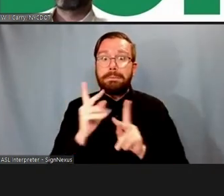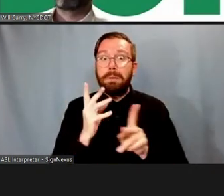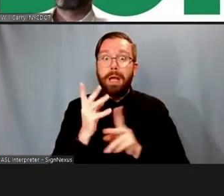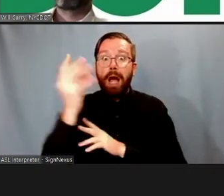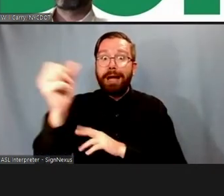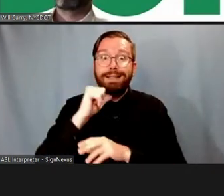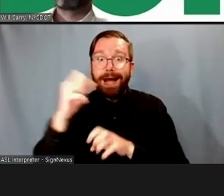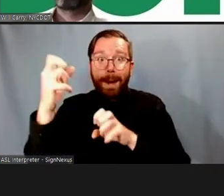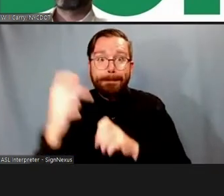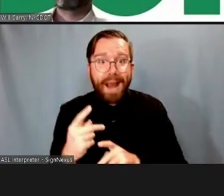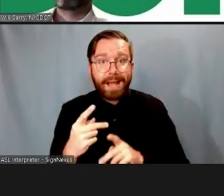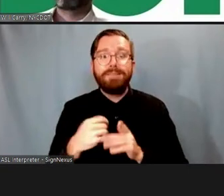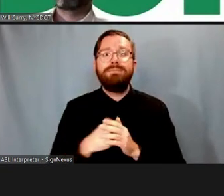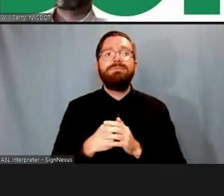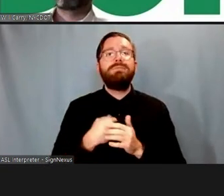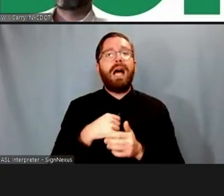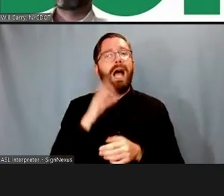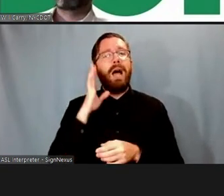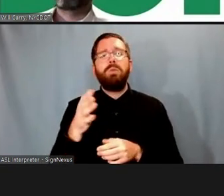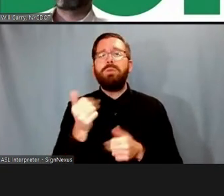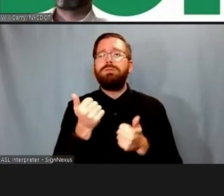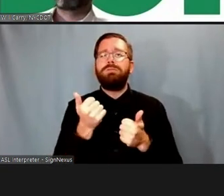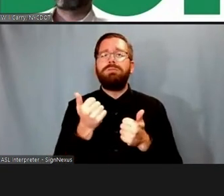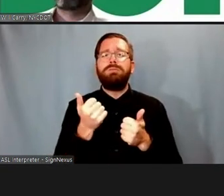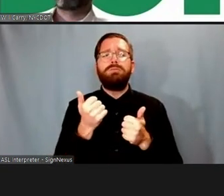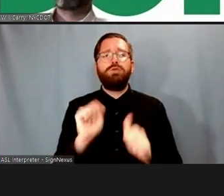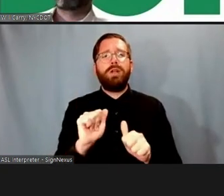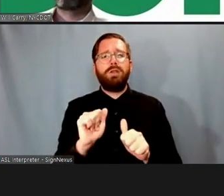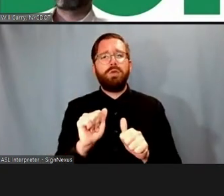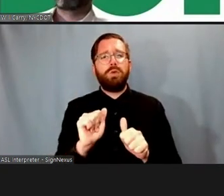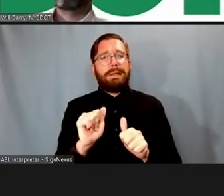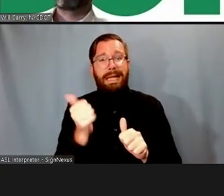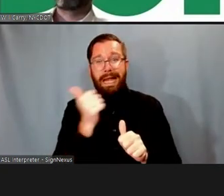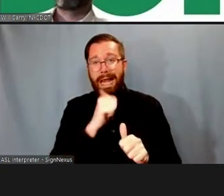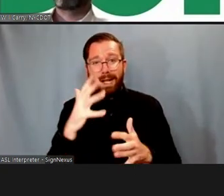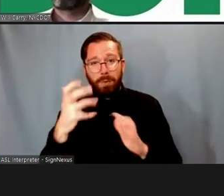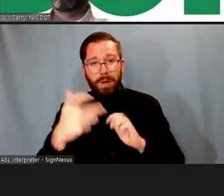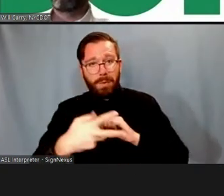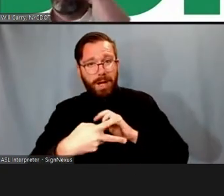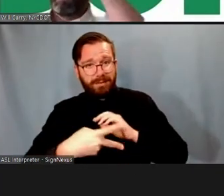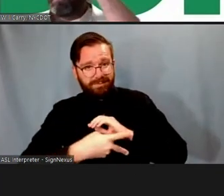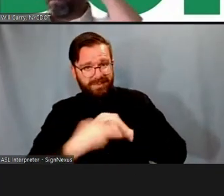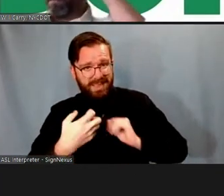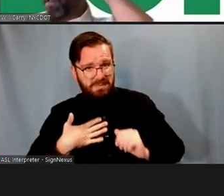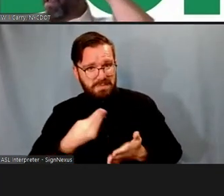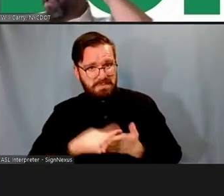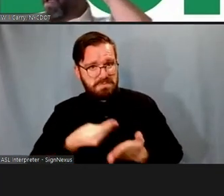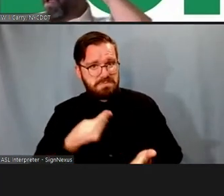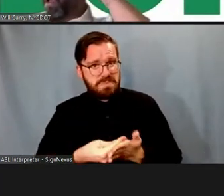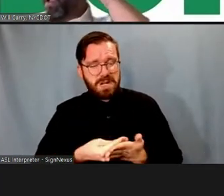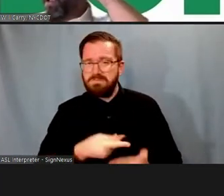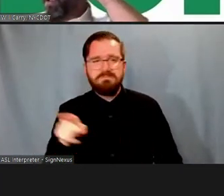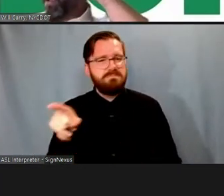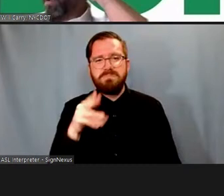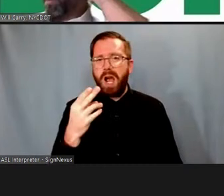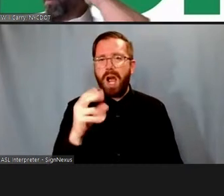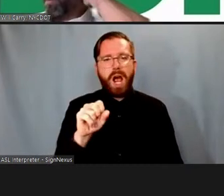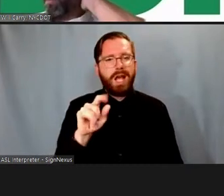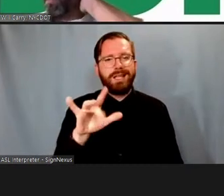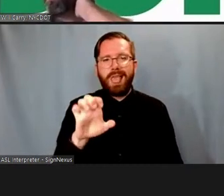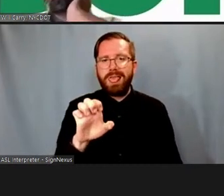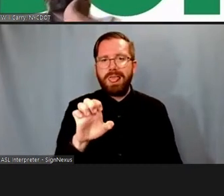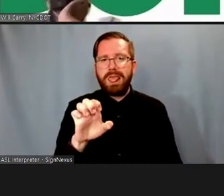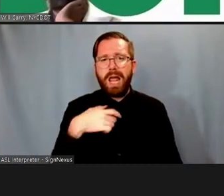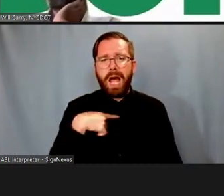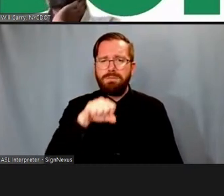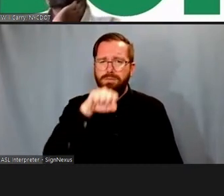anything and treat anybody who tries to take more money out of my pocket as a hostile enemy i i love doing comedy i love performing